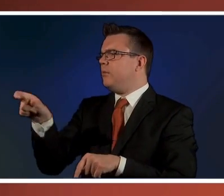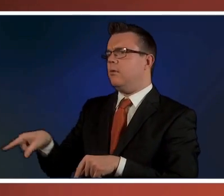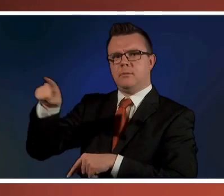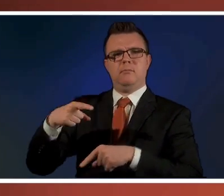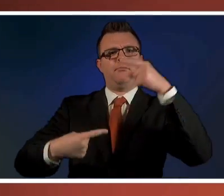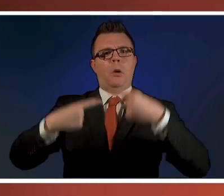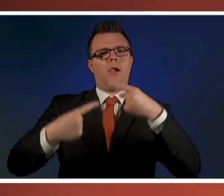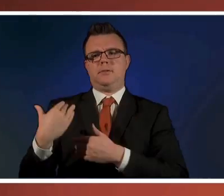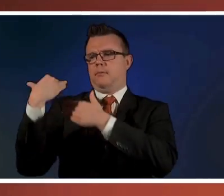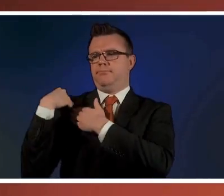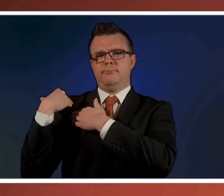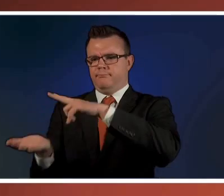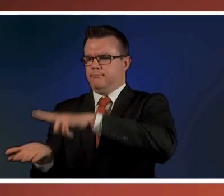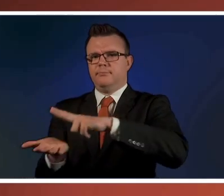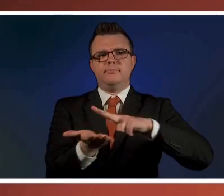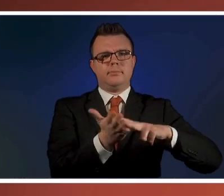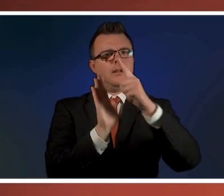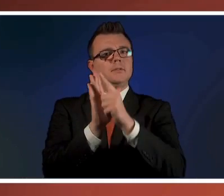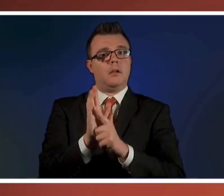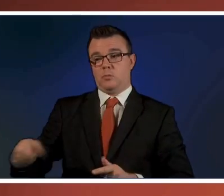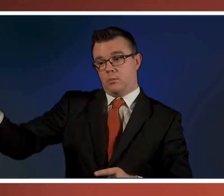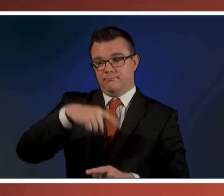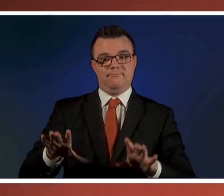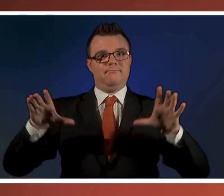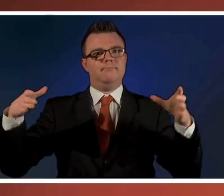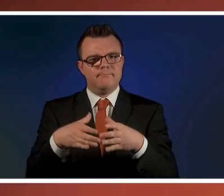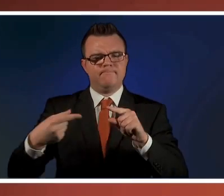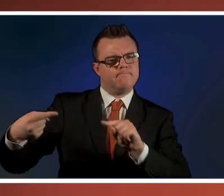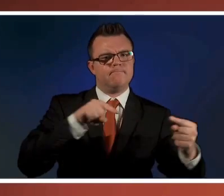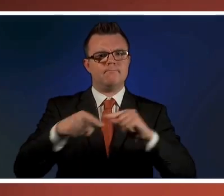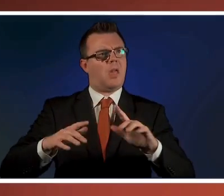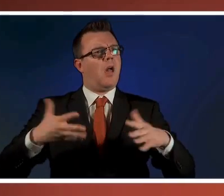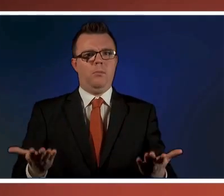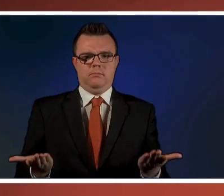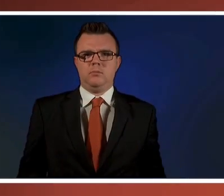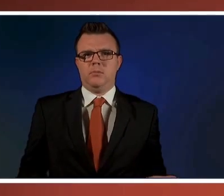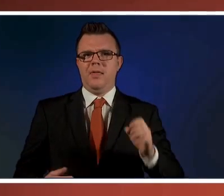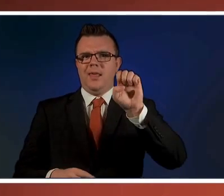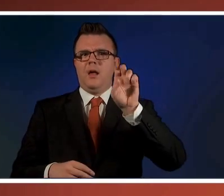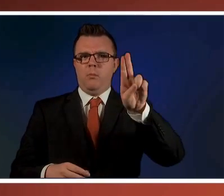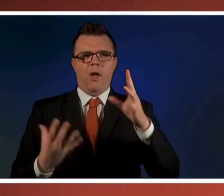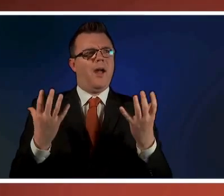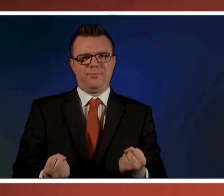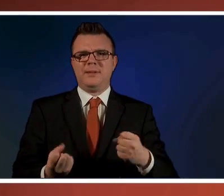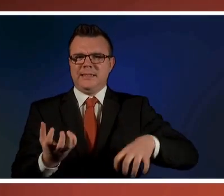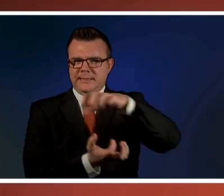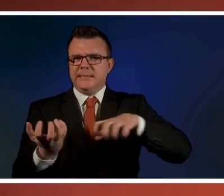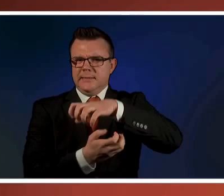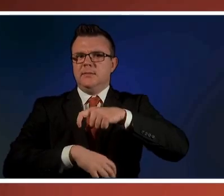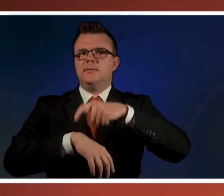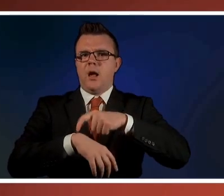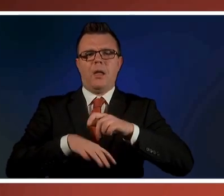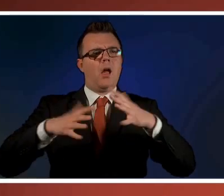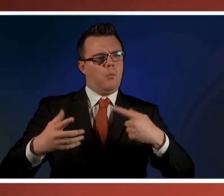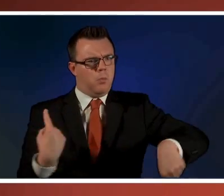discuss how the European Union can ensure the protection of the rights of its